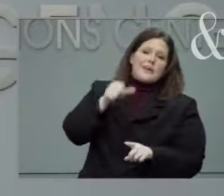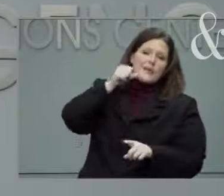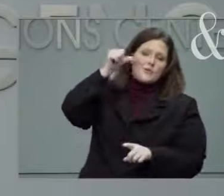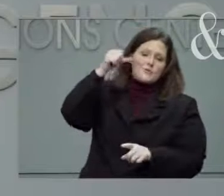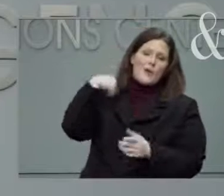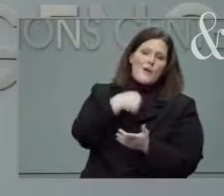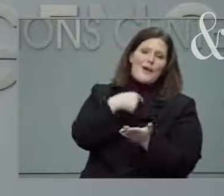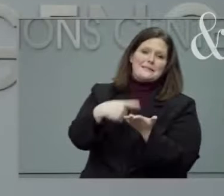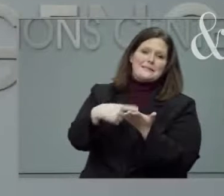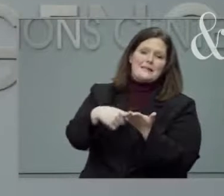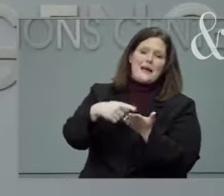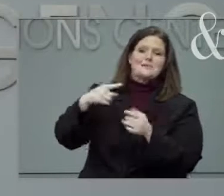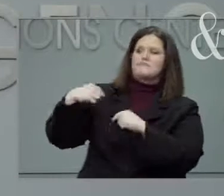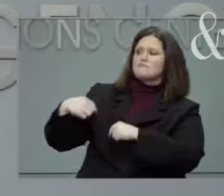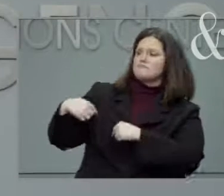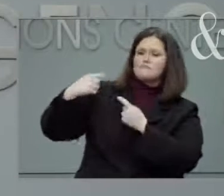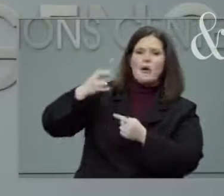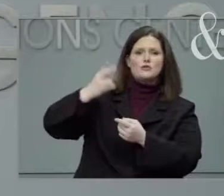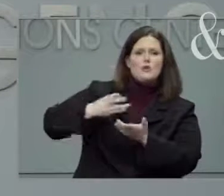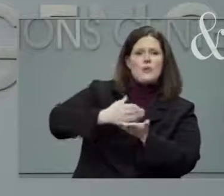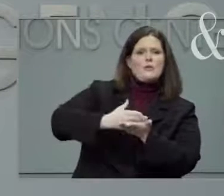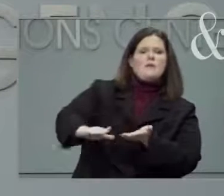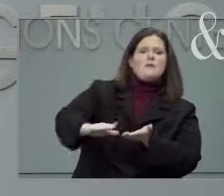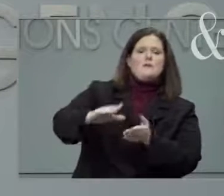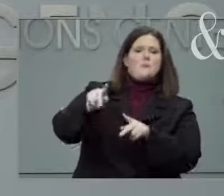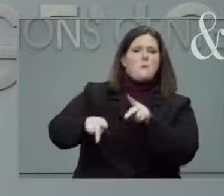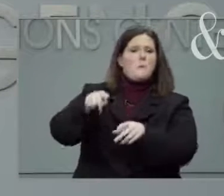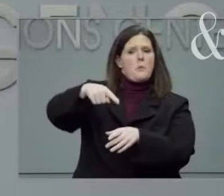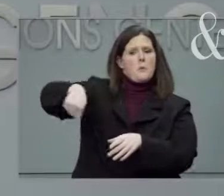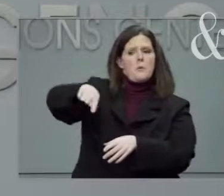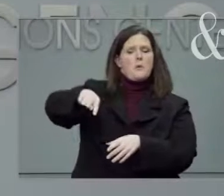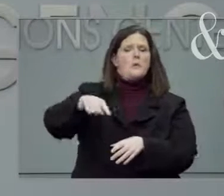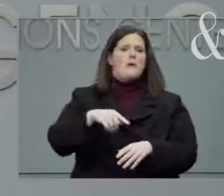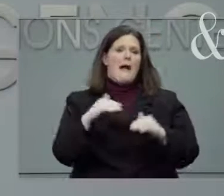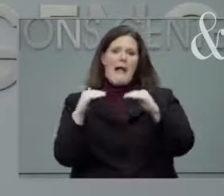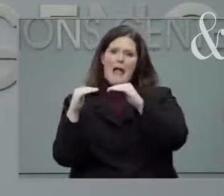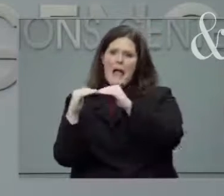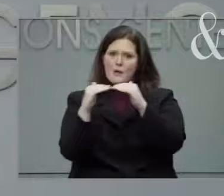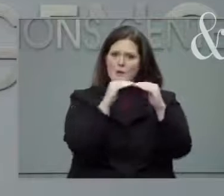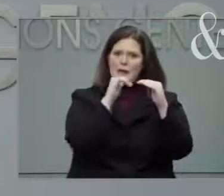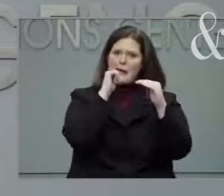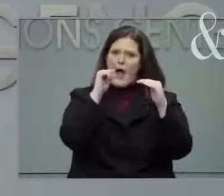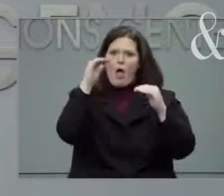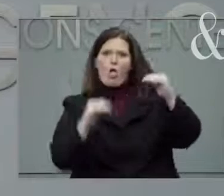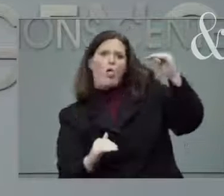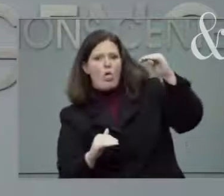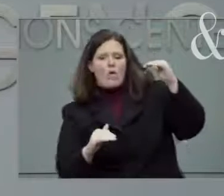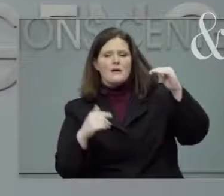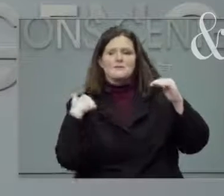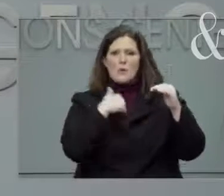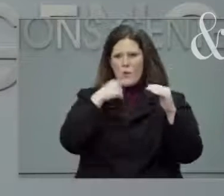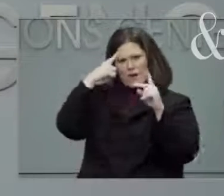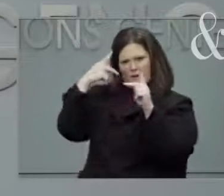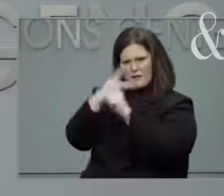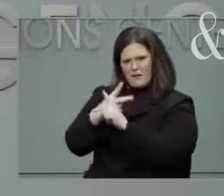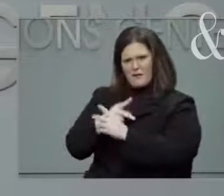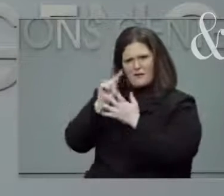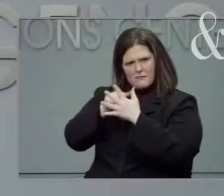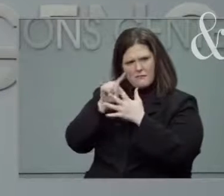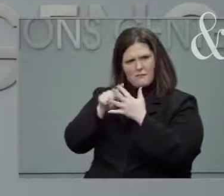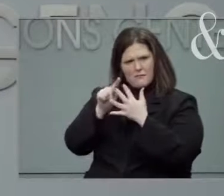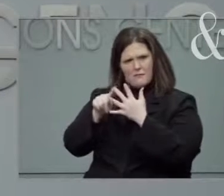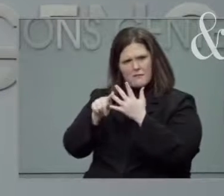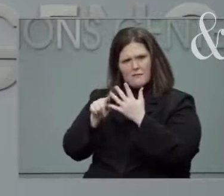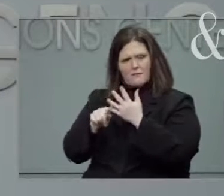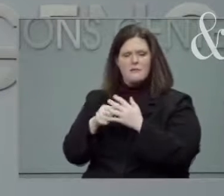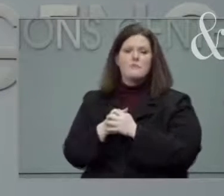talking about equity as part of our strategy. That comes in our allocation methodology, but it also comes in the events that we support. And as you